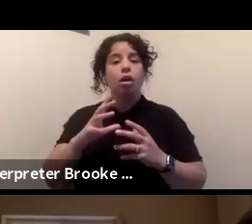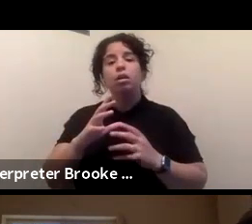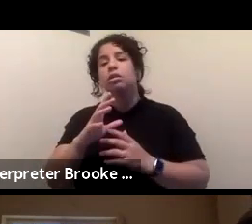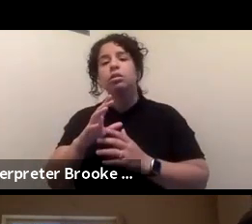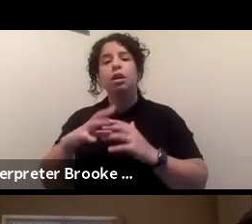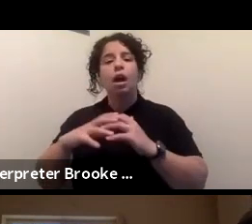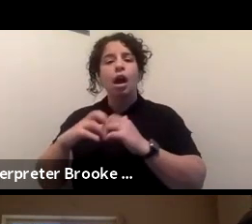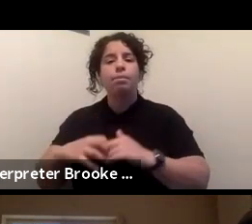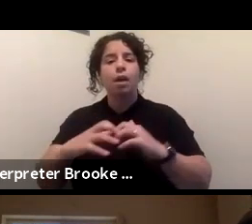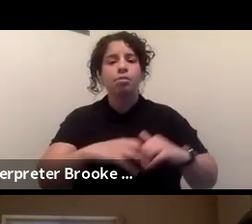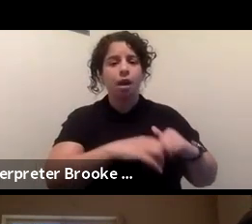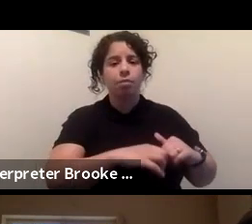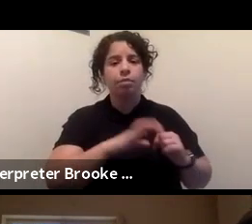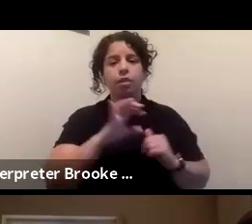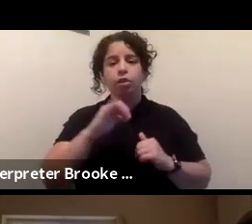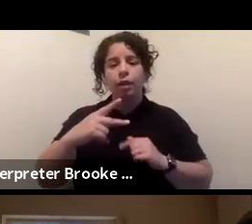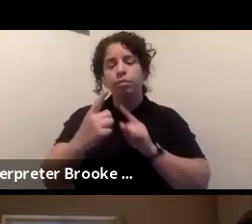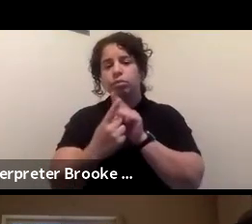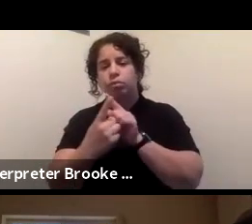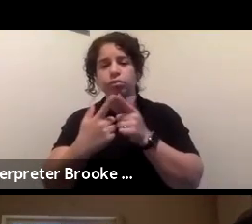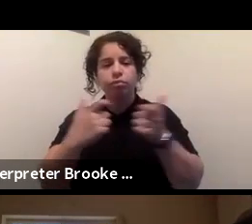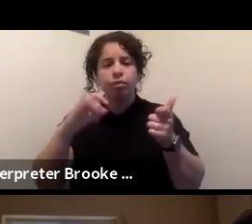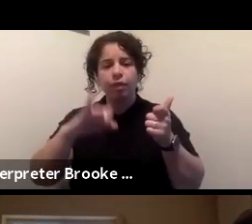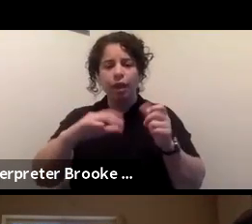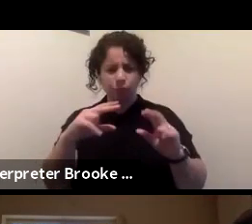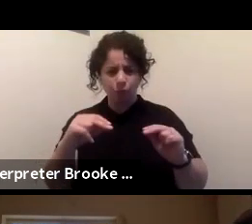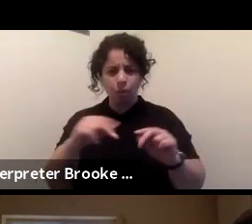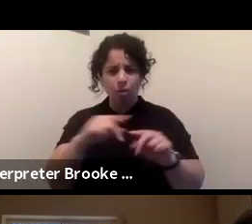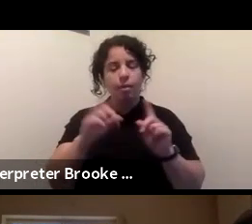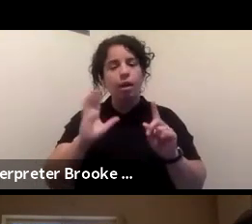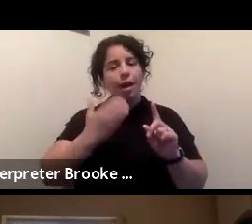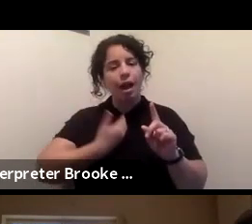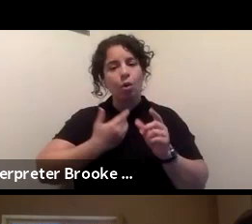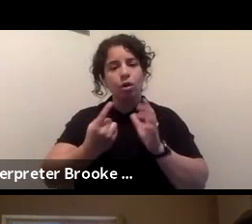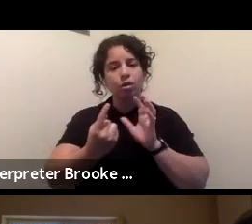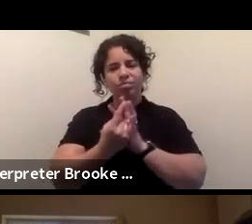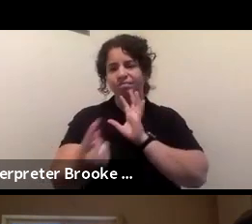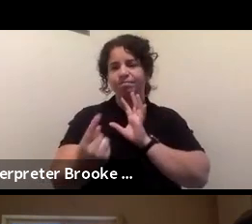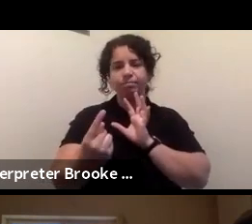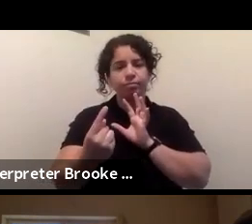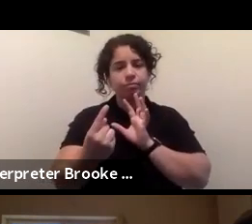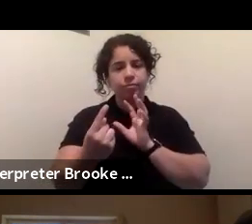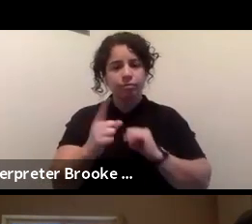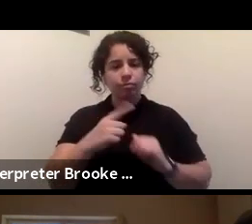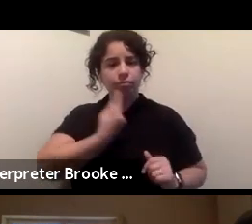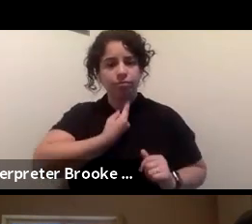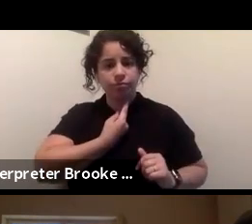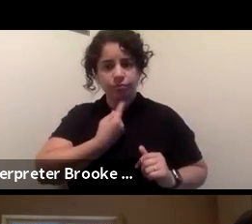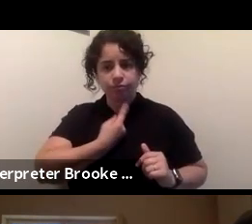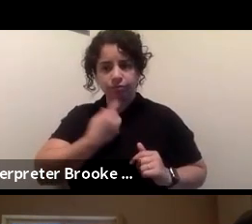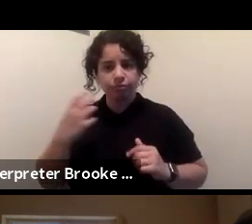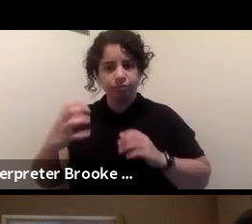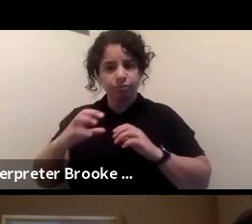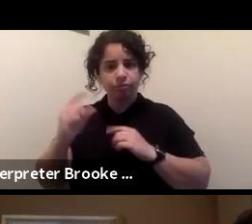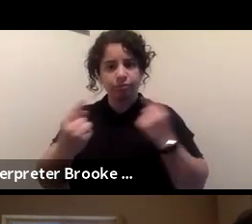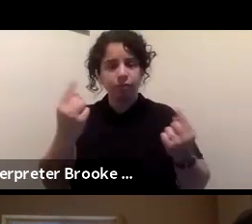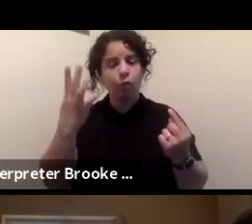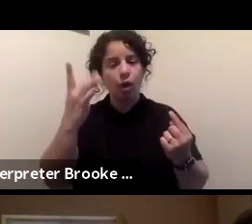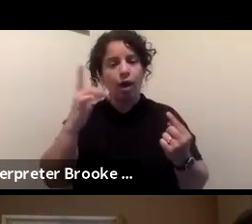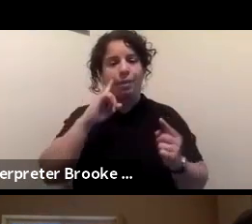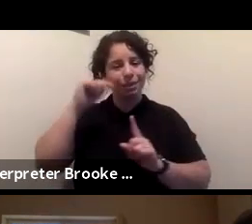and experiences. The exclusions that our community face emerge from very specific historical,